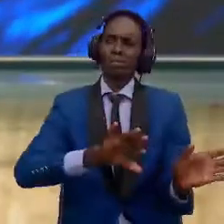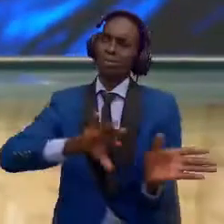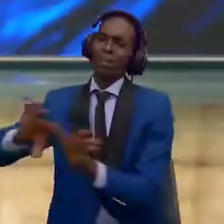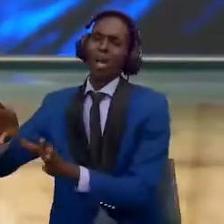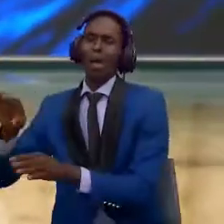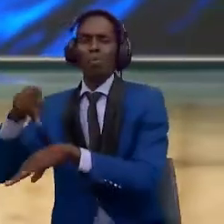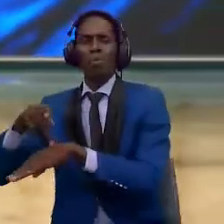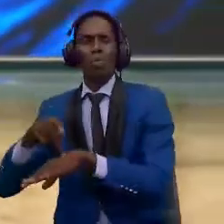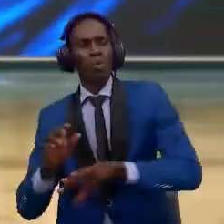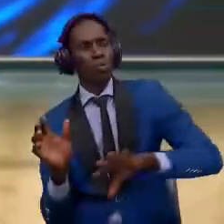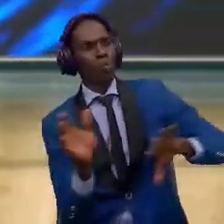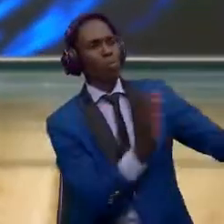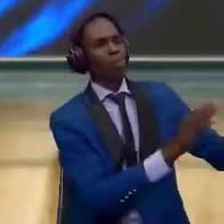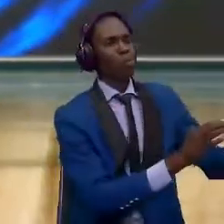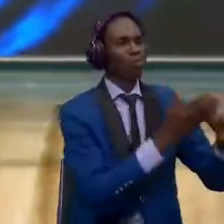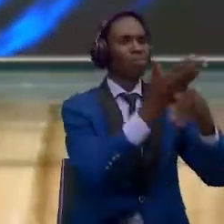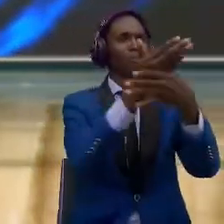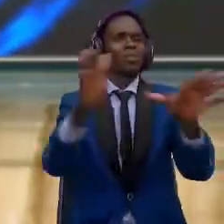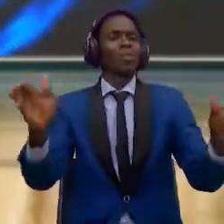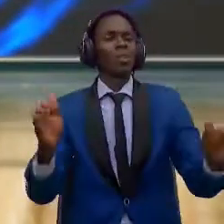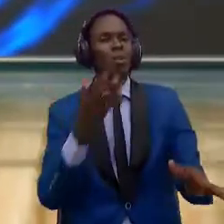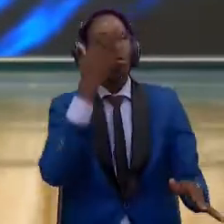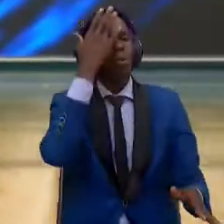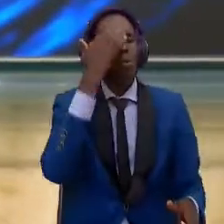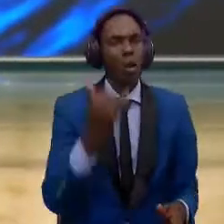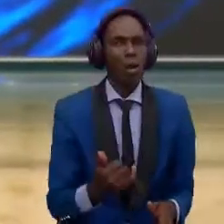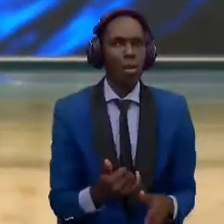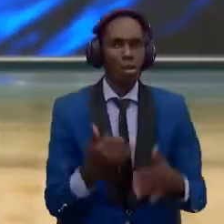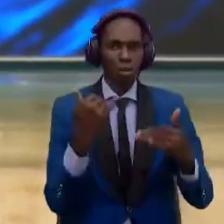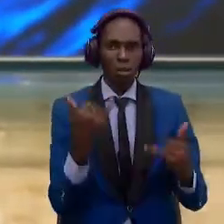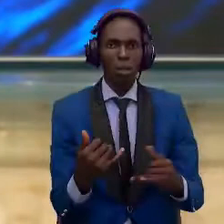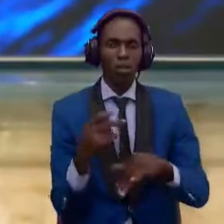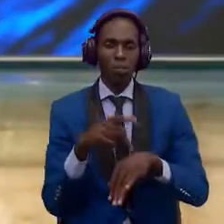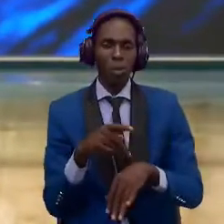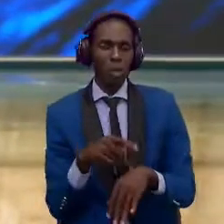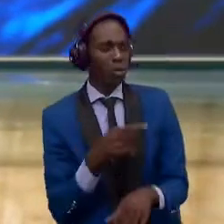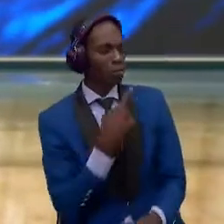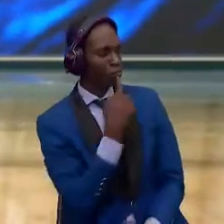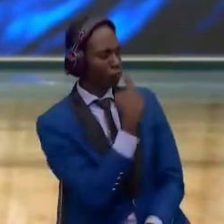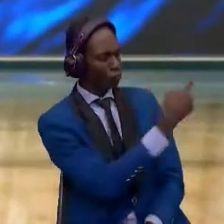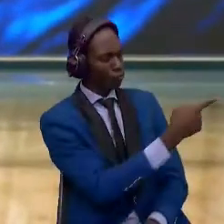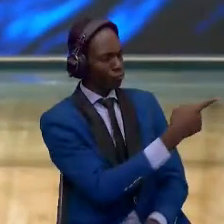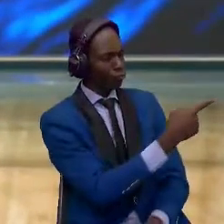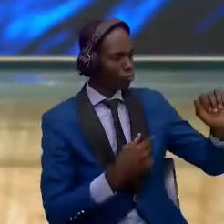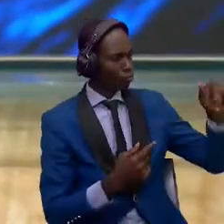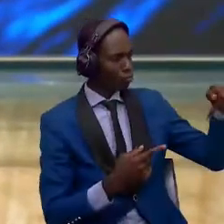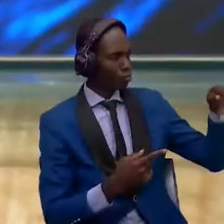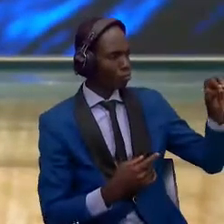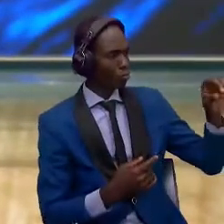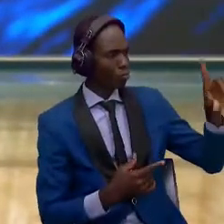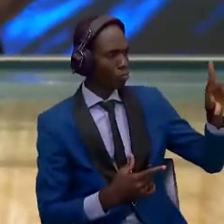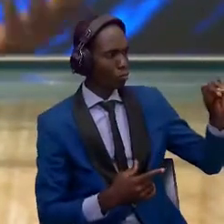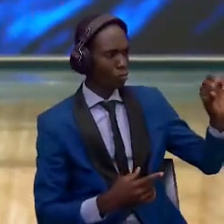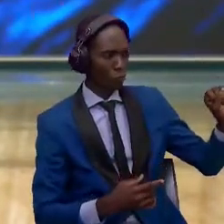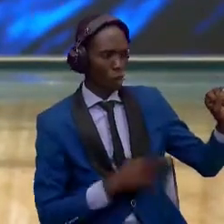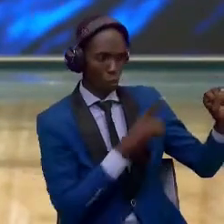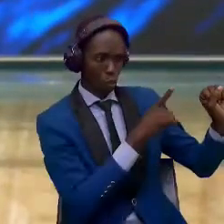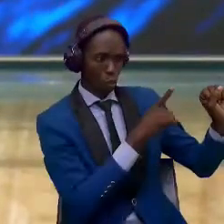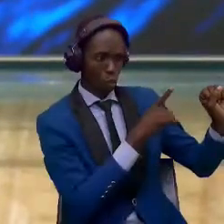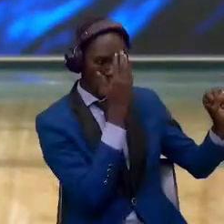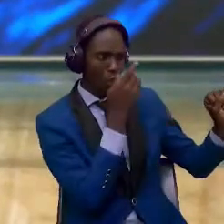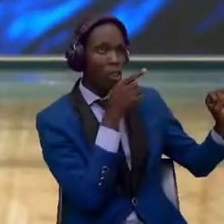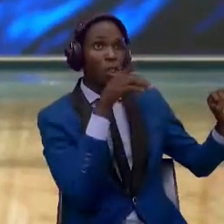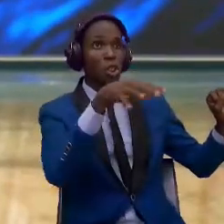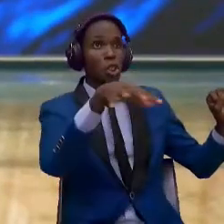Apollos. Now, Paul now told Apollos, he said, Apollos, you know what? These people want to hear